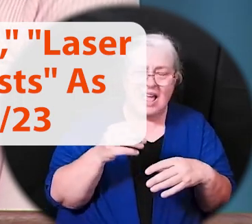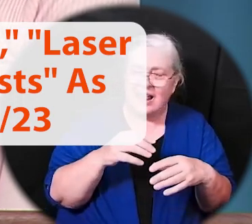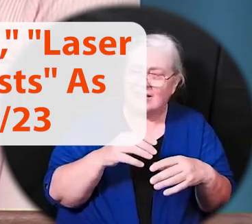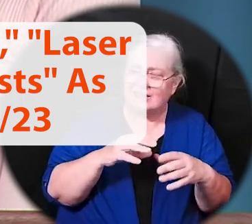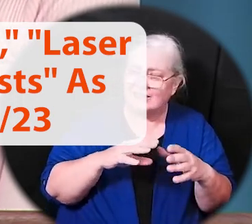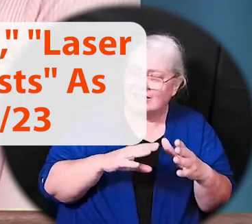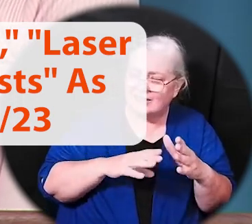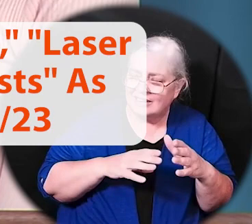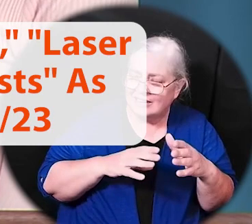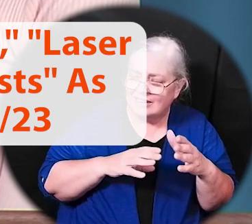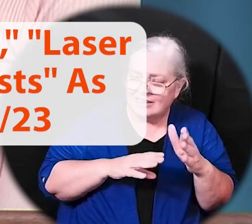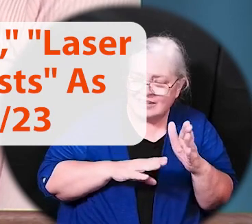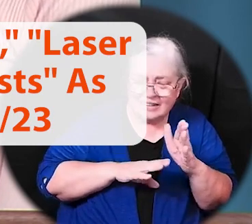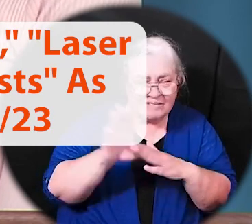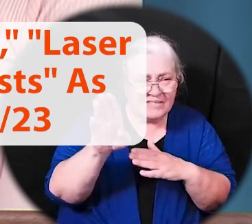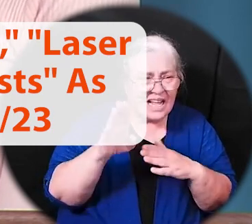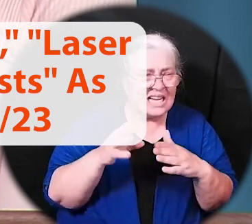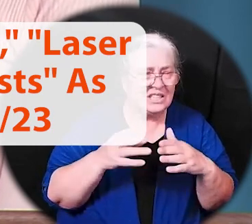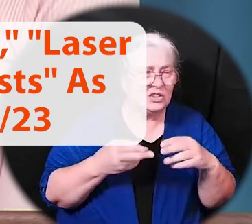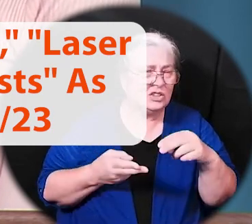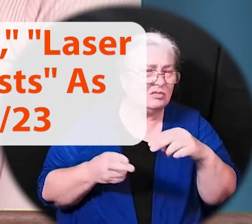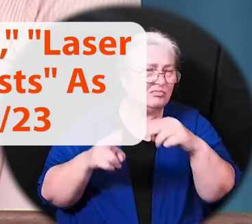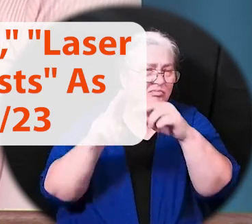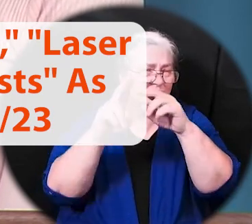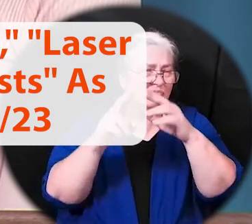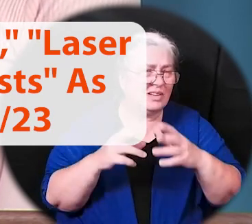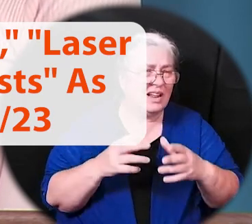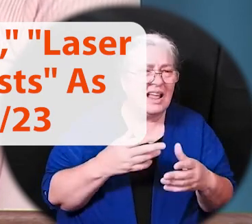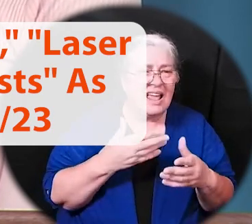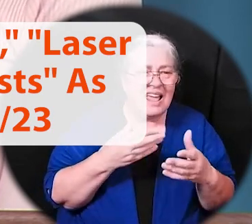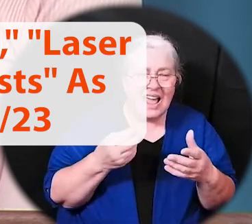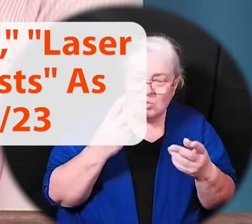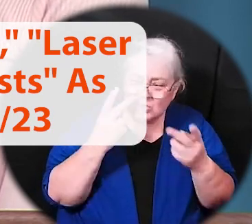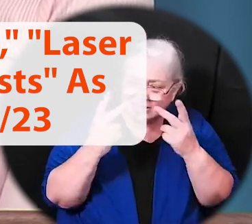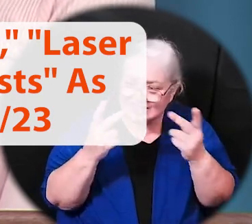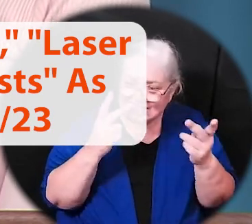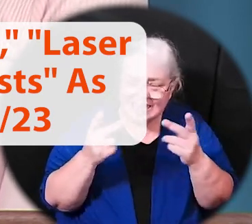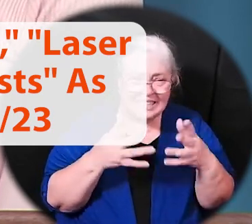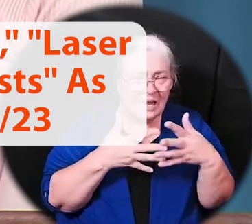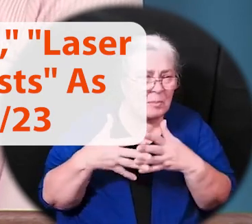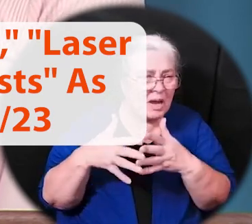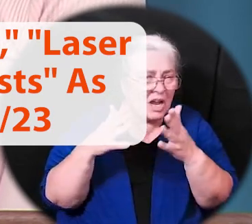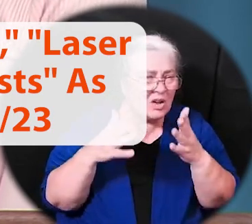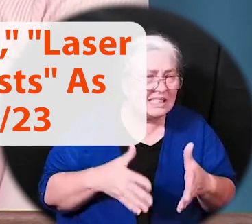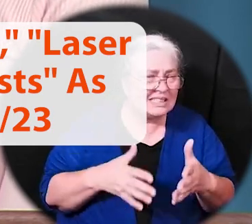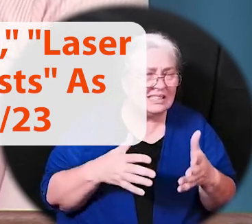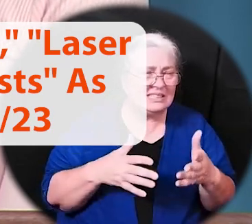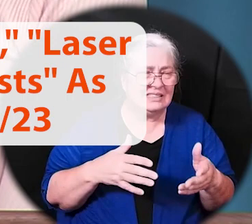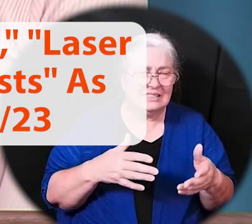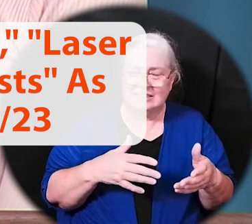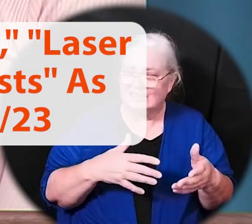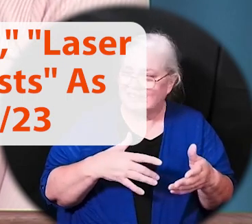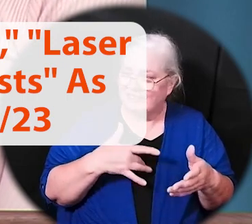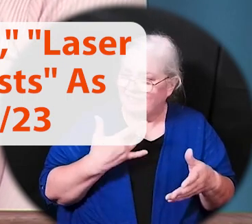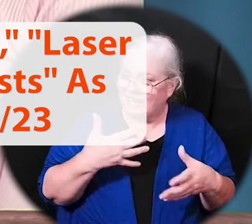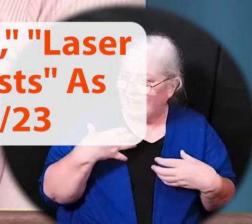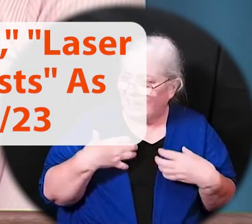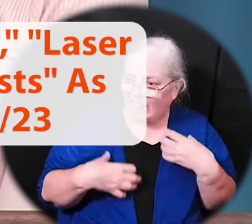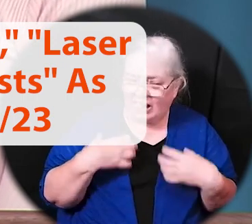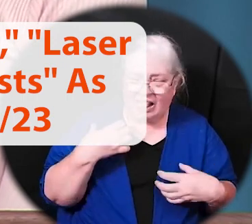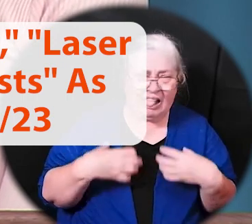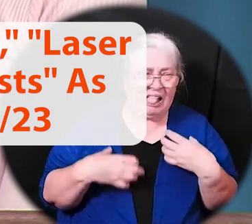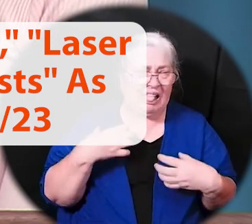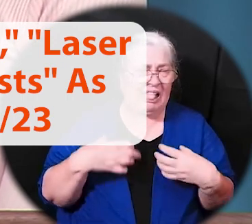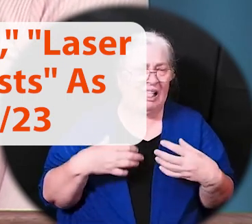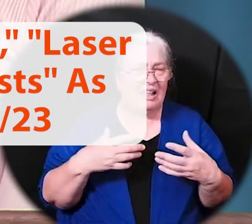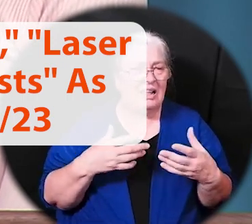so zeroed in, so laser focused on lowering costs for Americans. And we've done that. And a lot of the policies that the